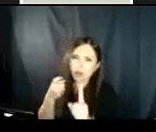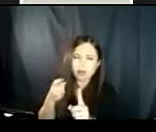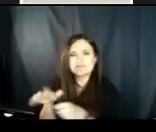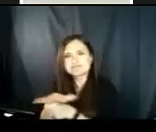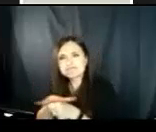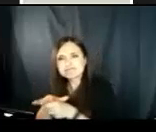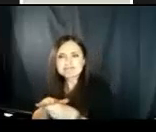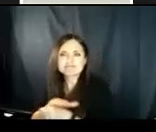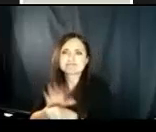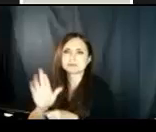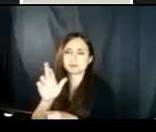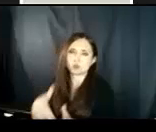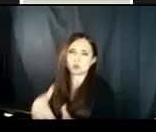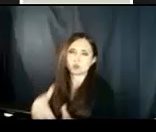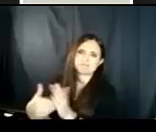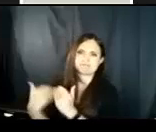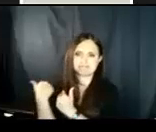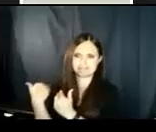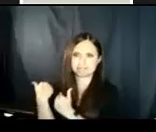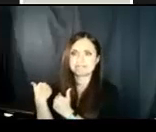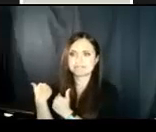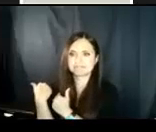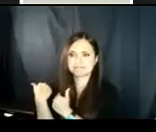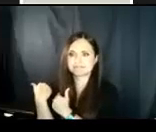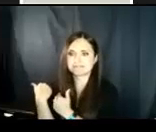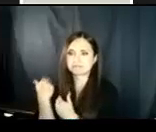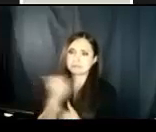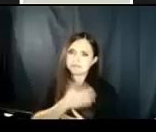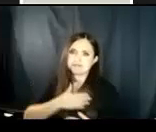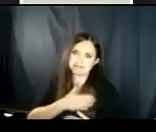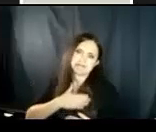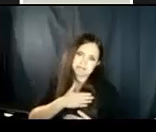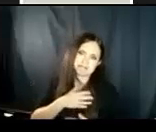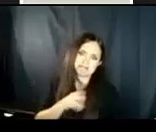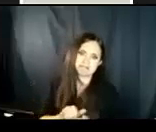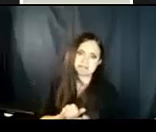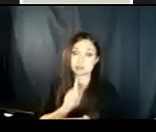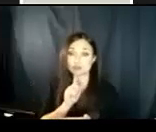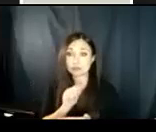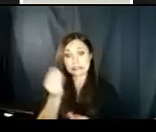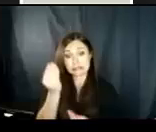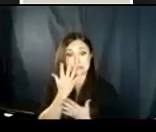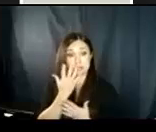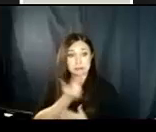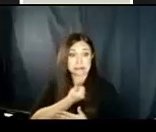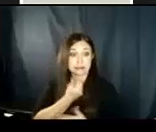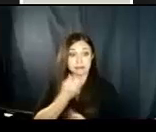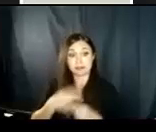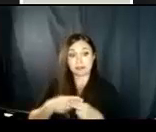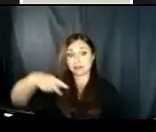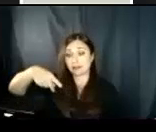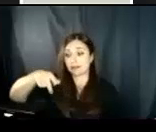your roles are. So I appreciate that. And to tell you a little bit about myself, again, my name is